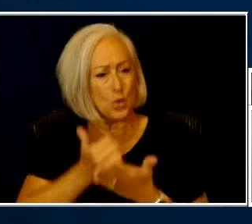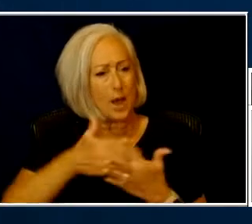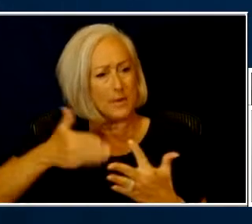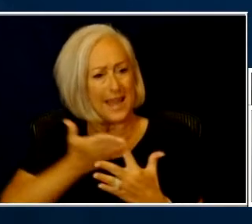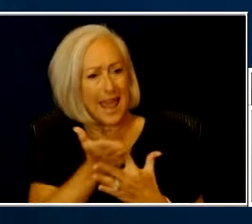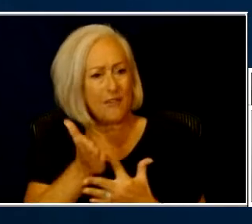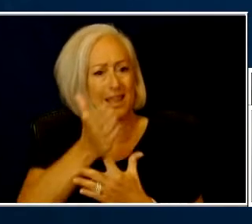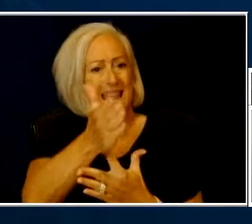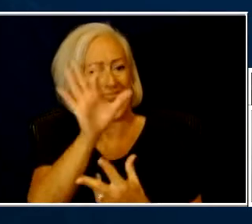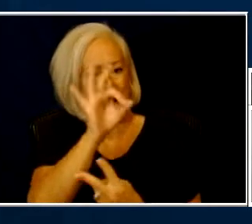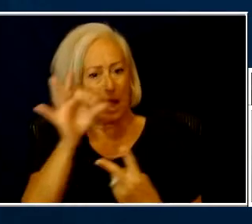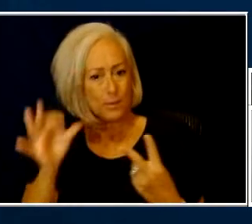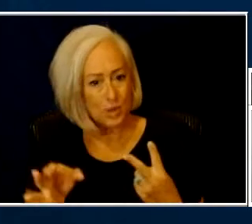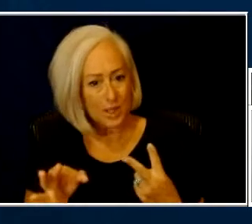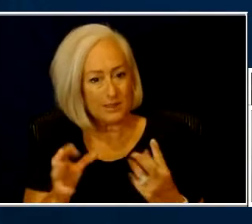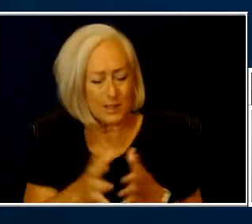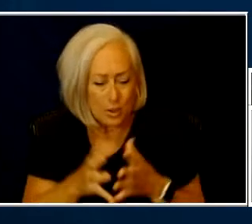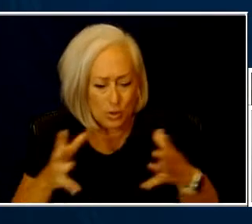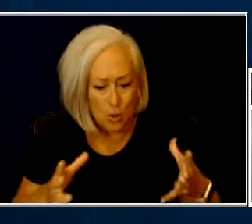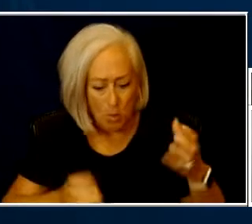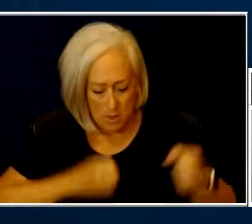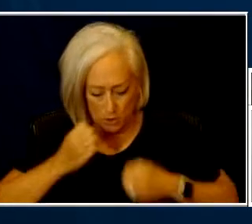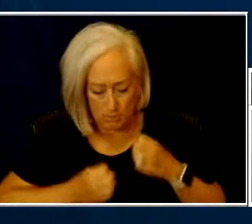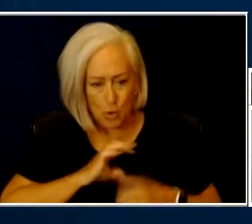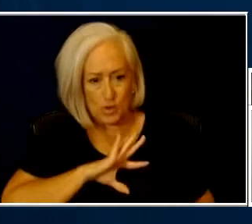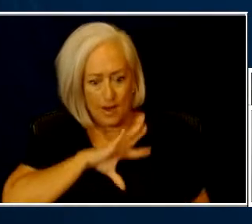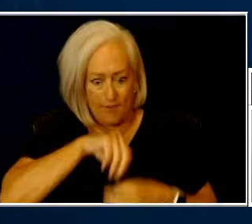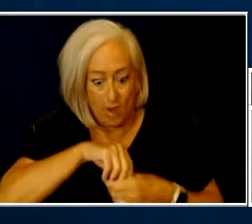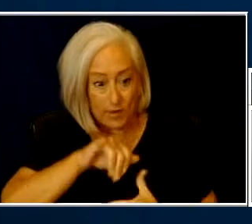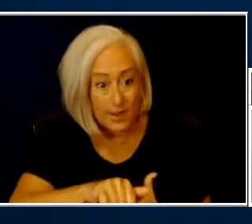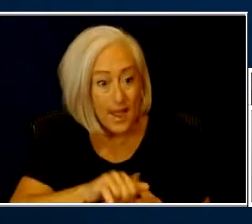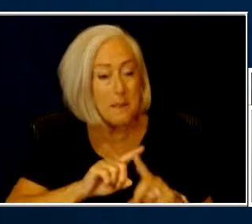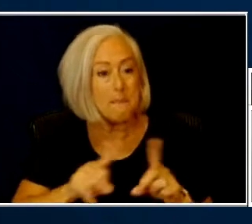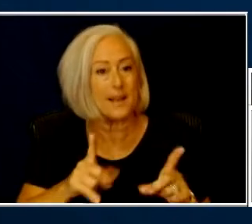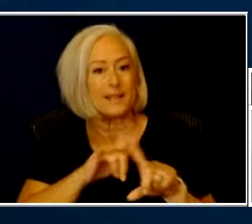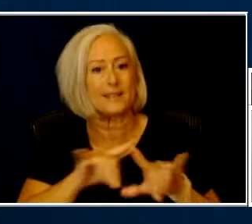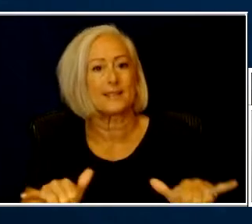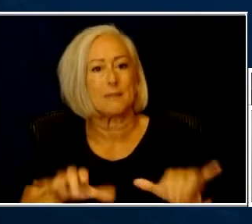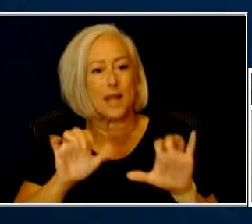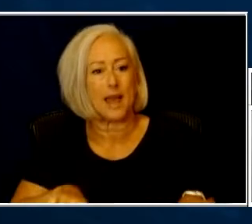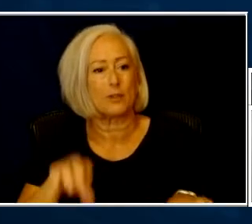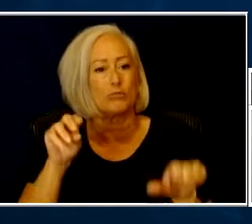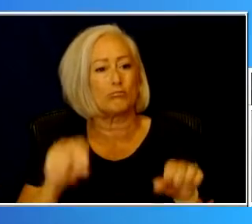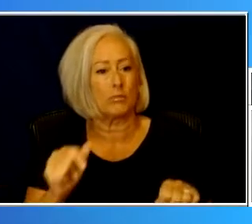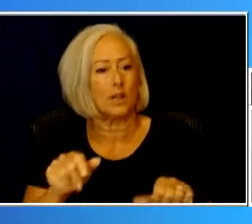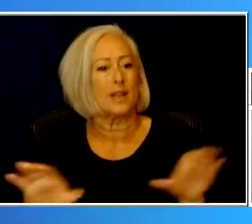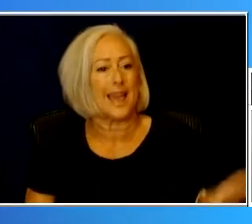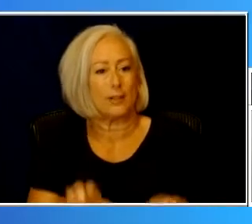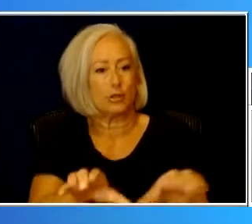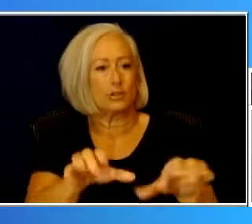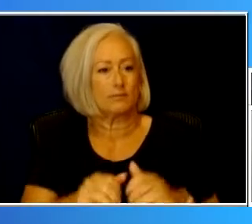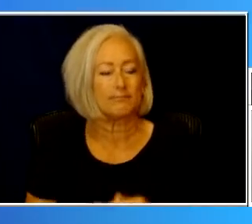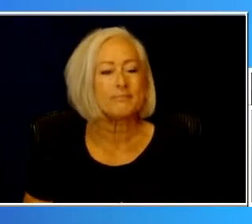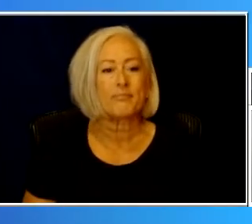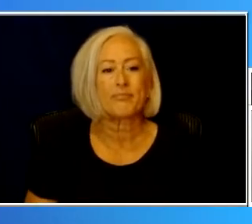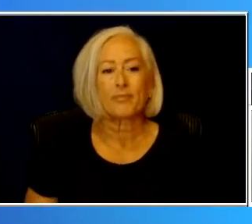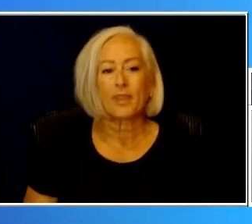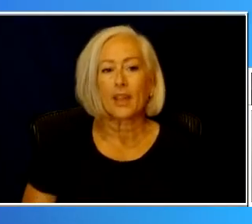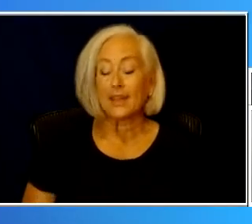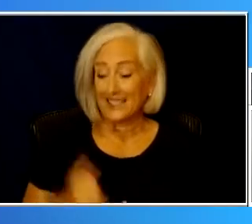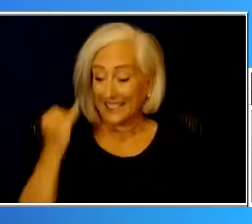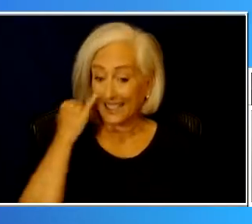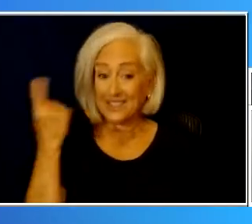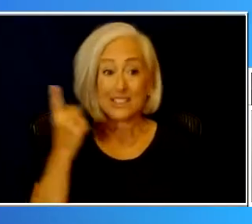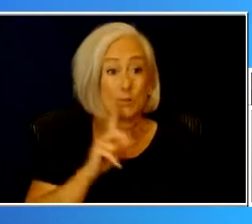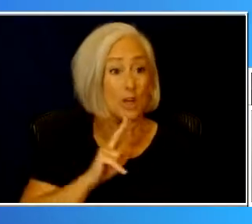emotional component to it, but you also have to get her in. So Absolutely. How do you go through all that with Holly? When someone's 39,